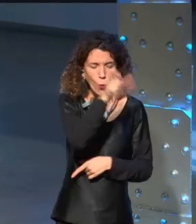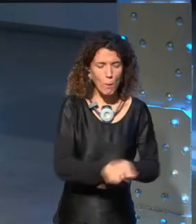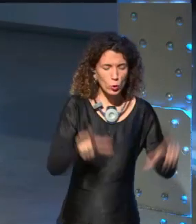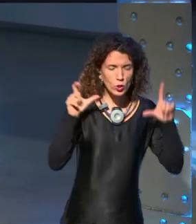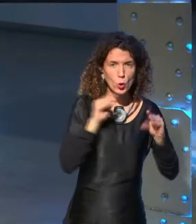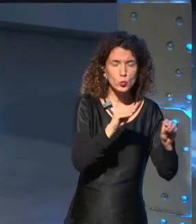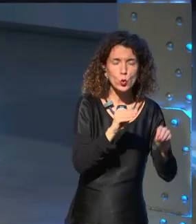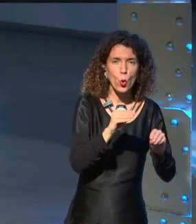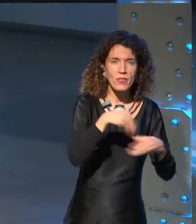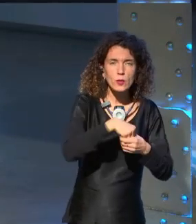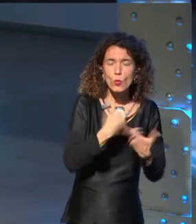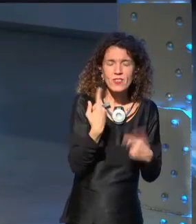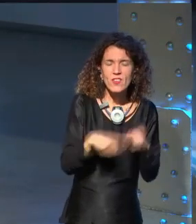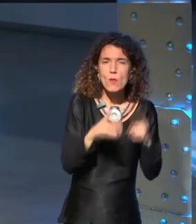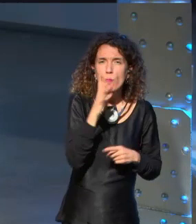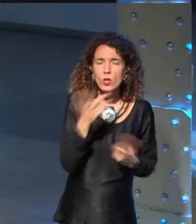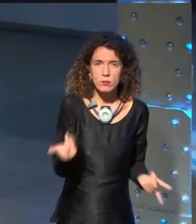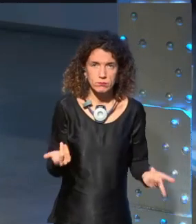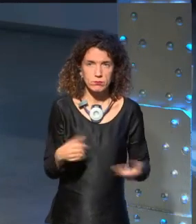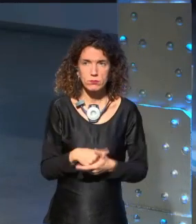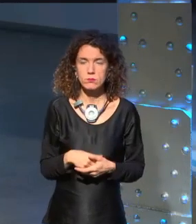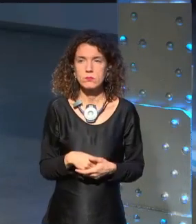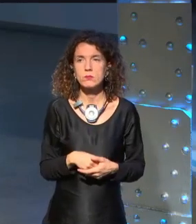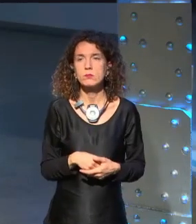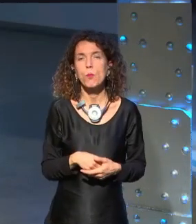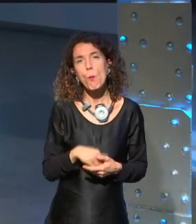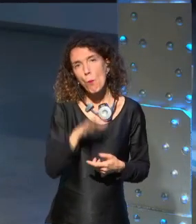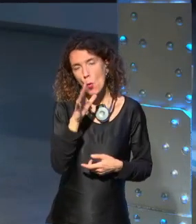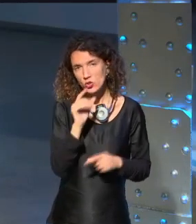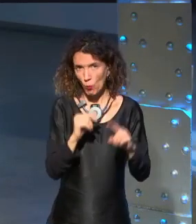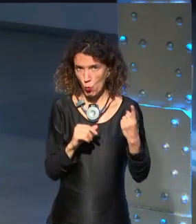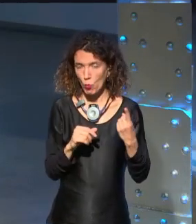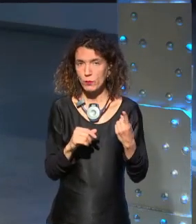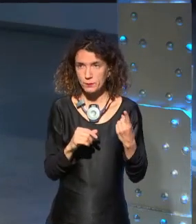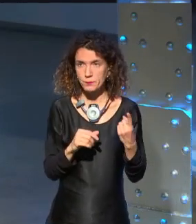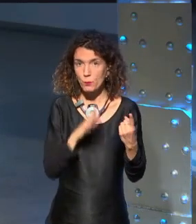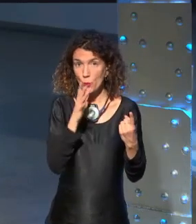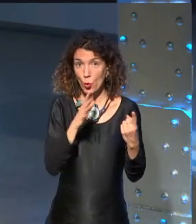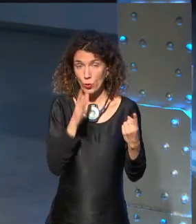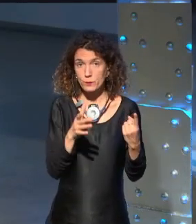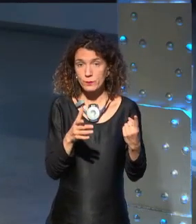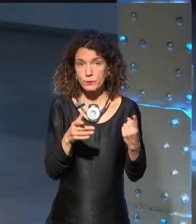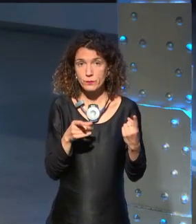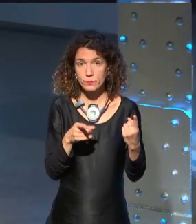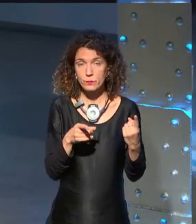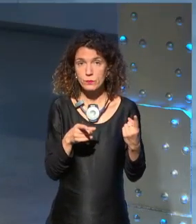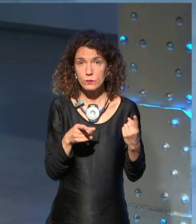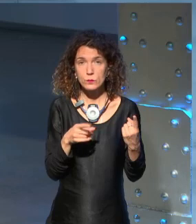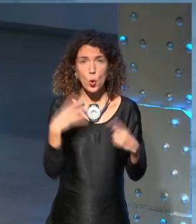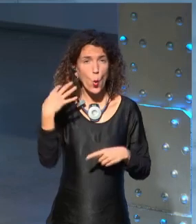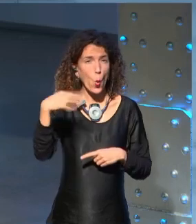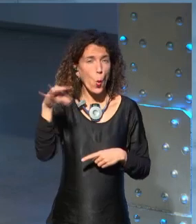detectives in mystery novels? One reason is that it's the only kind of detective I would want to write about.